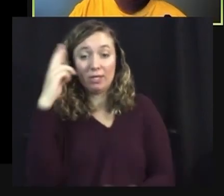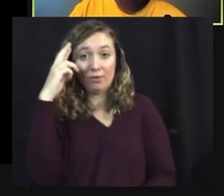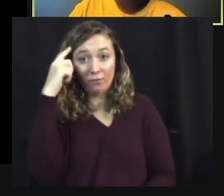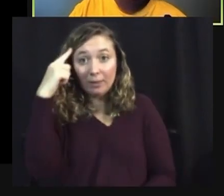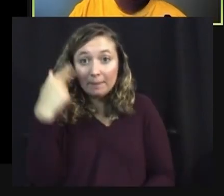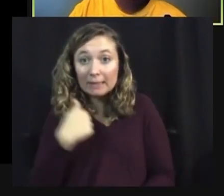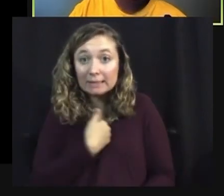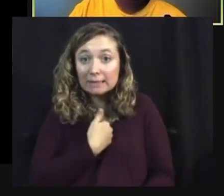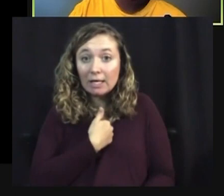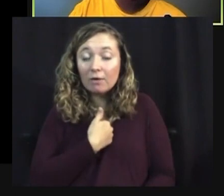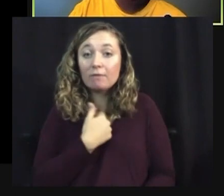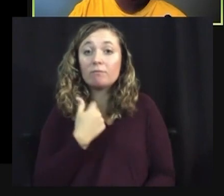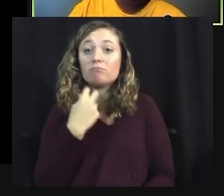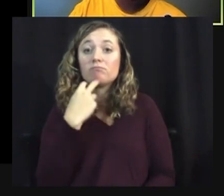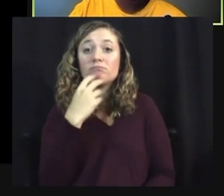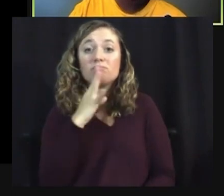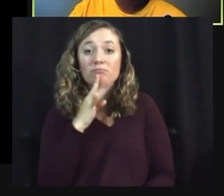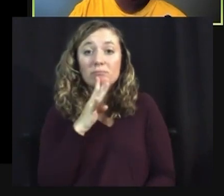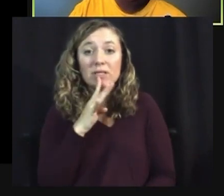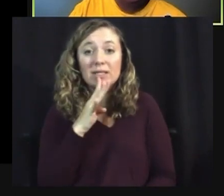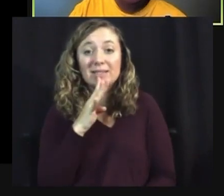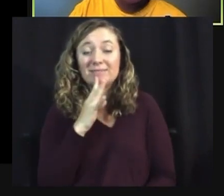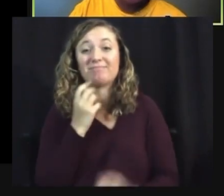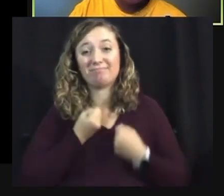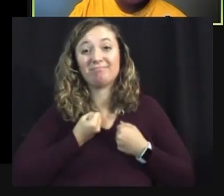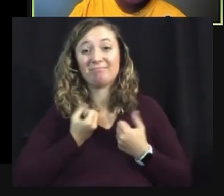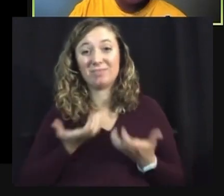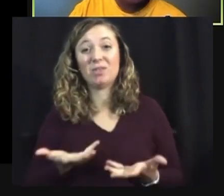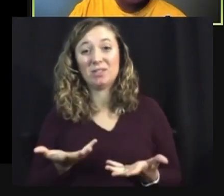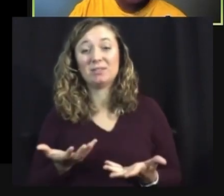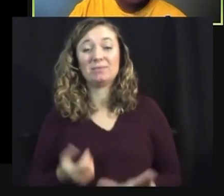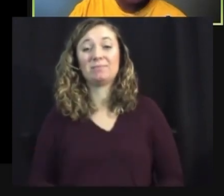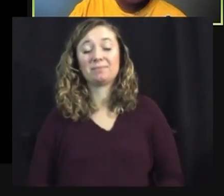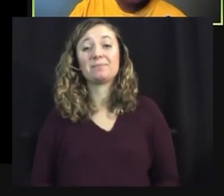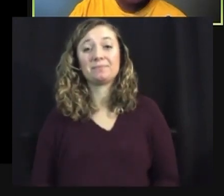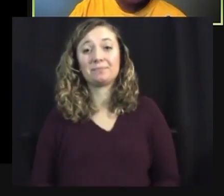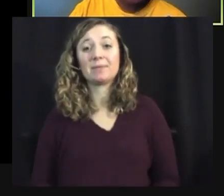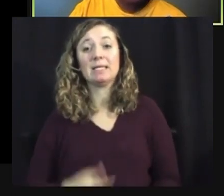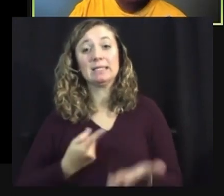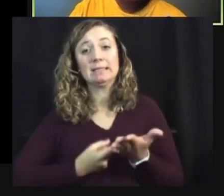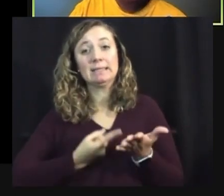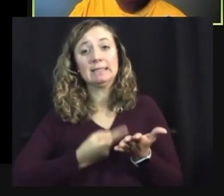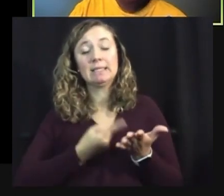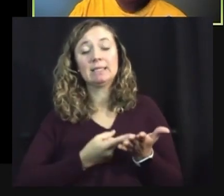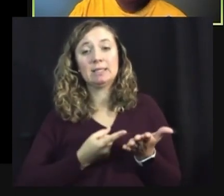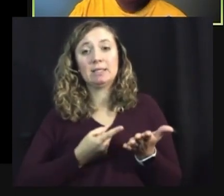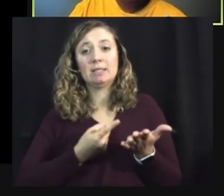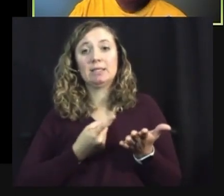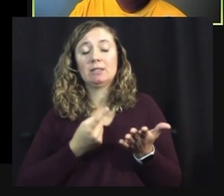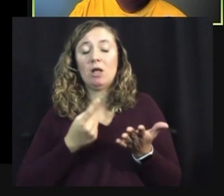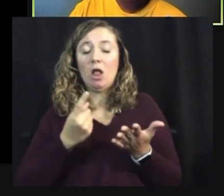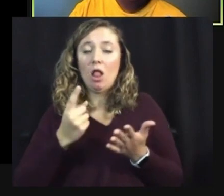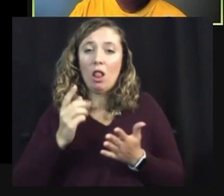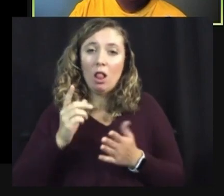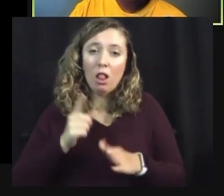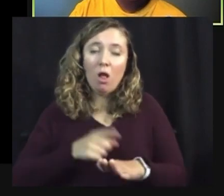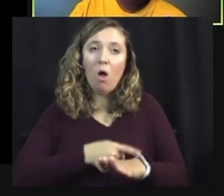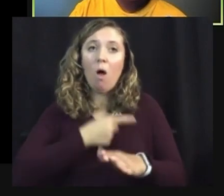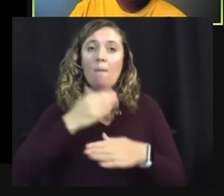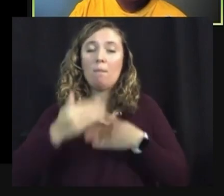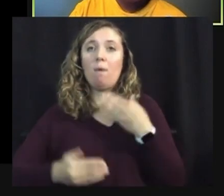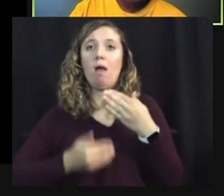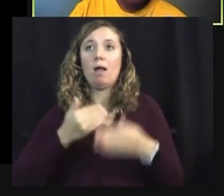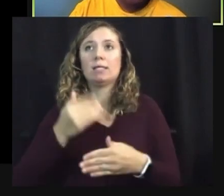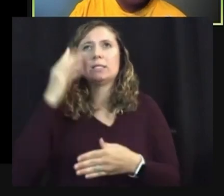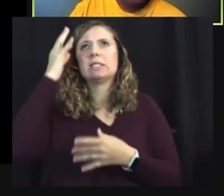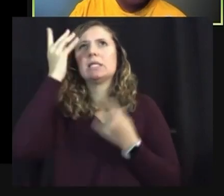specifically, speech has always been exhausting. There is sometimes a very long process of thinking of something to